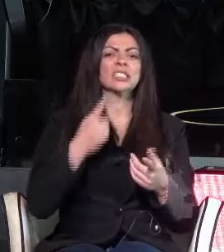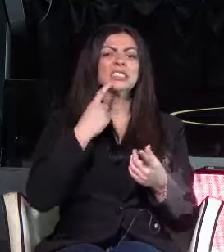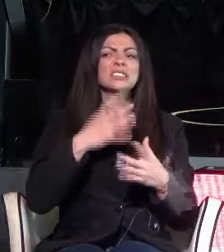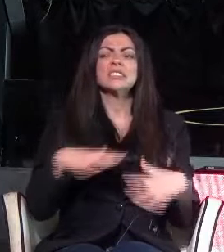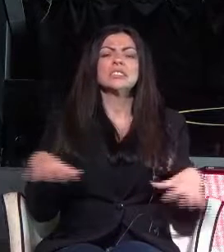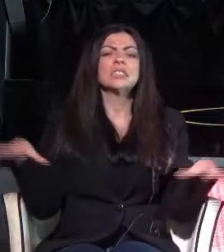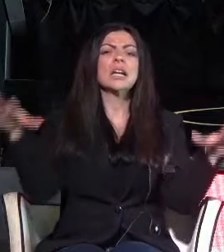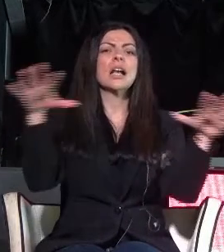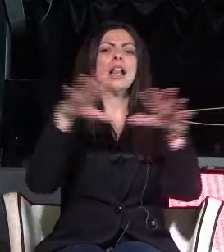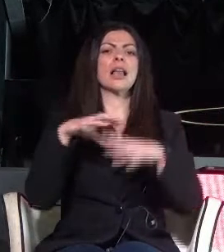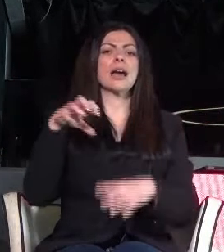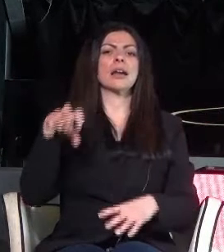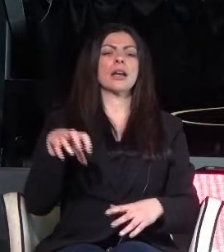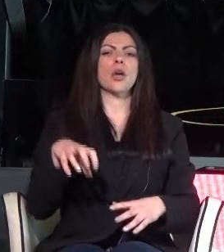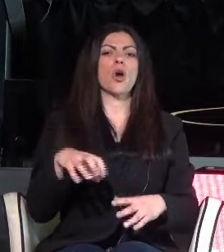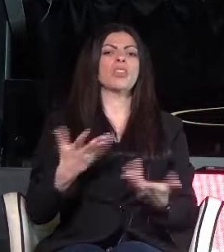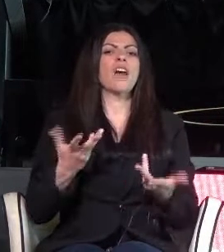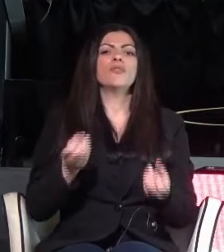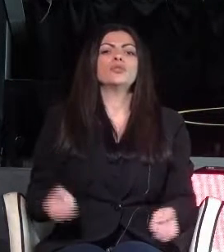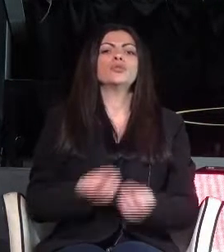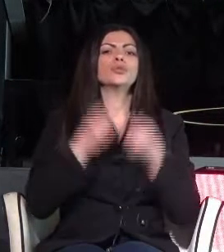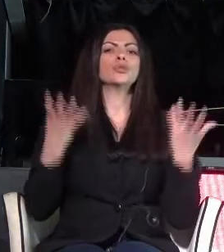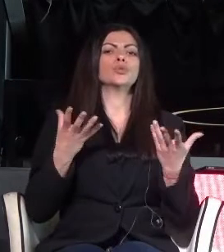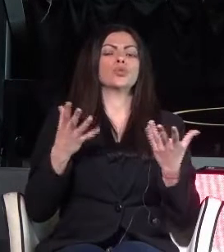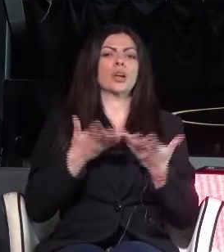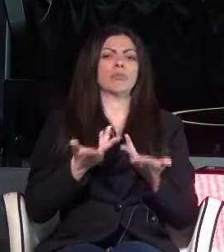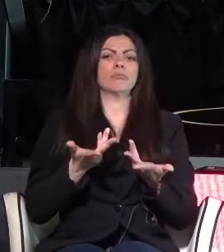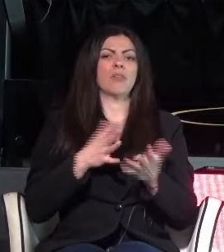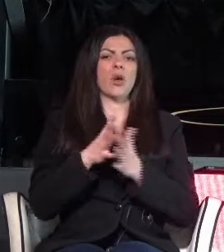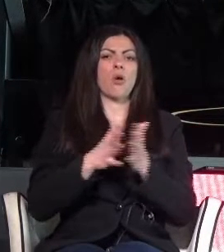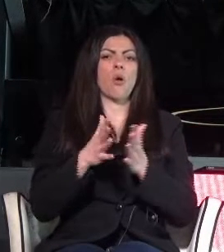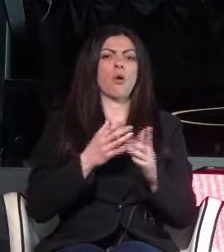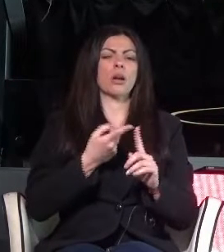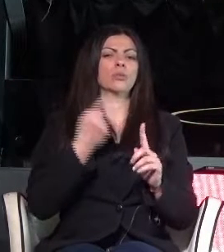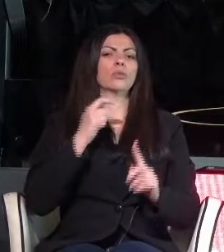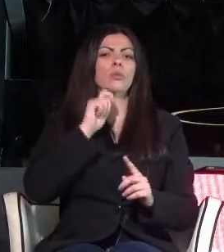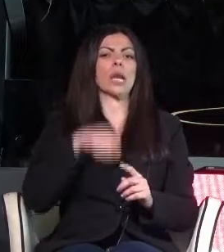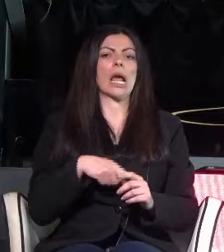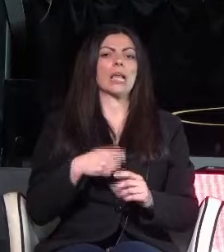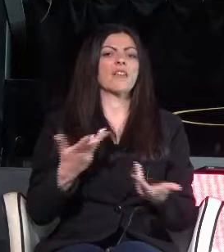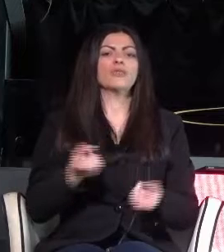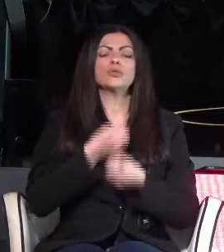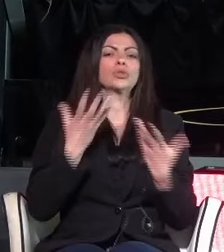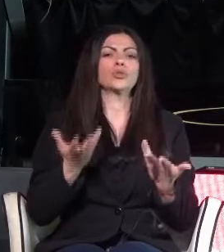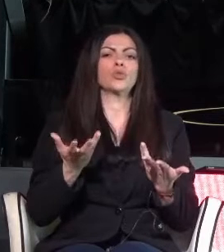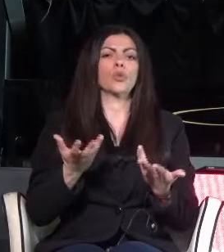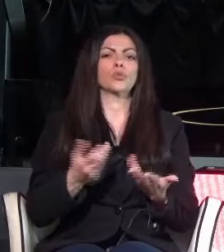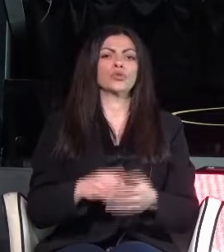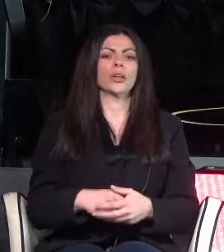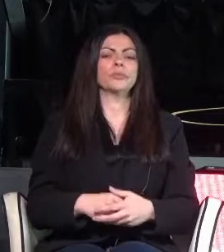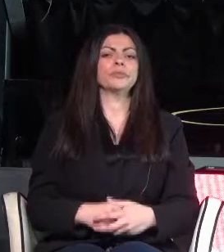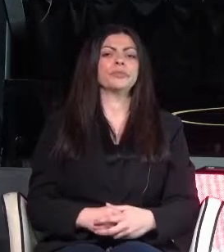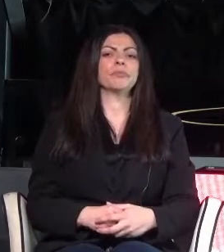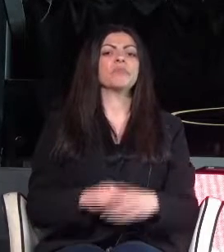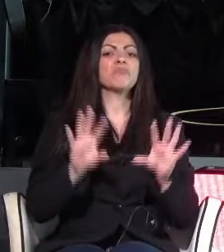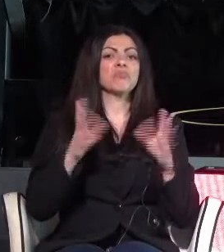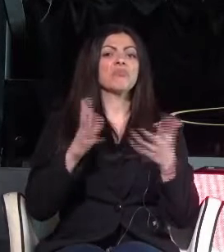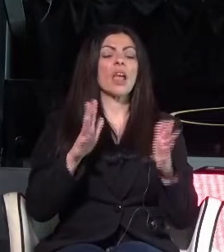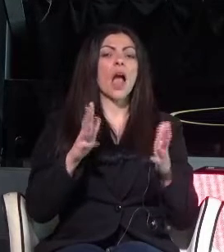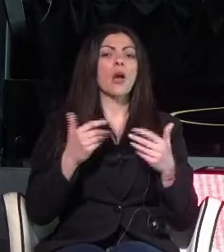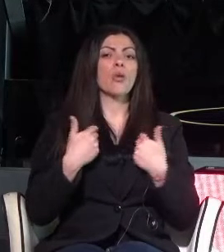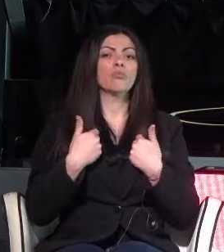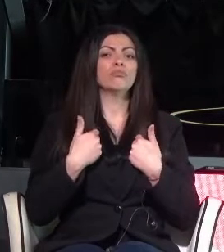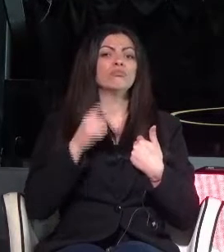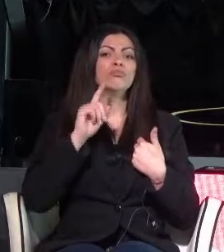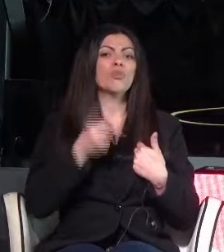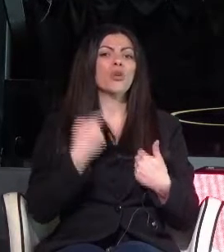state as such, in your opinion? If I had a wish, I would probably wish that the war would stop right now. The